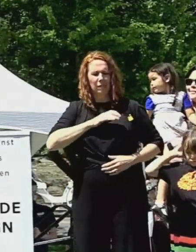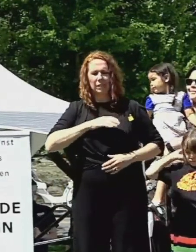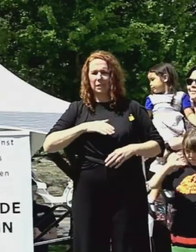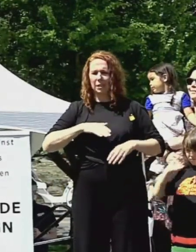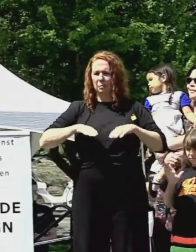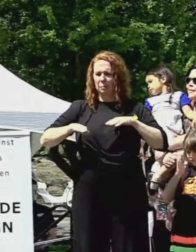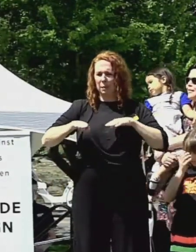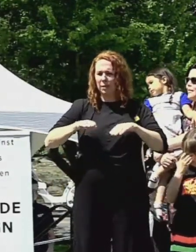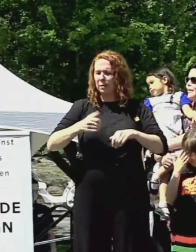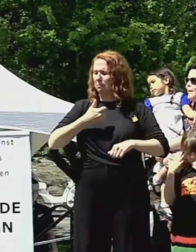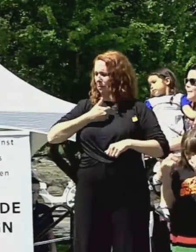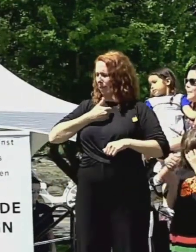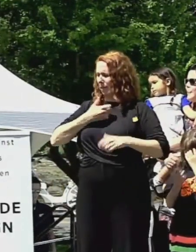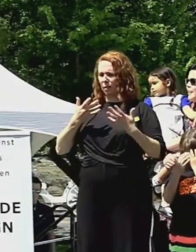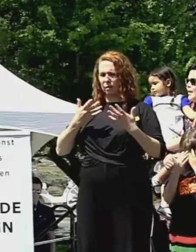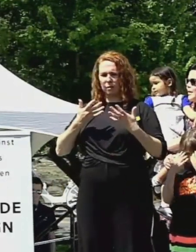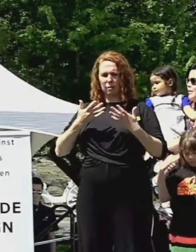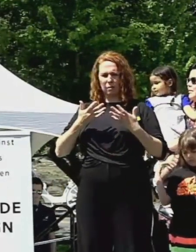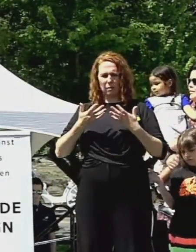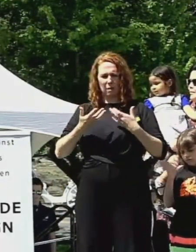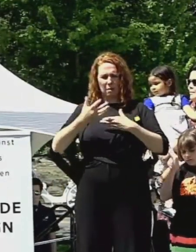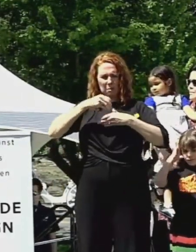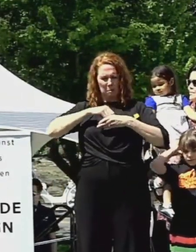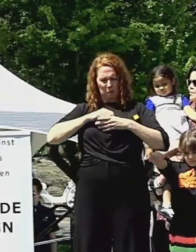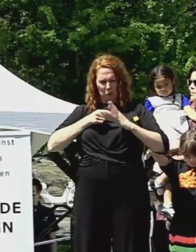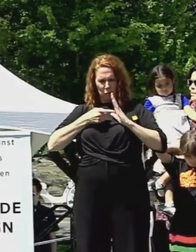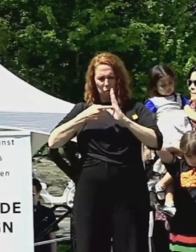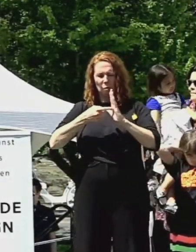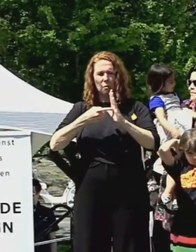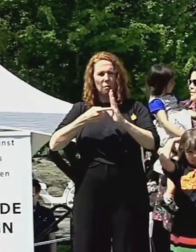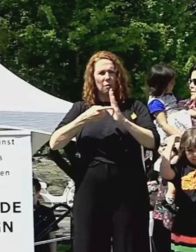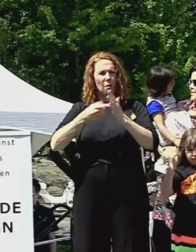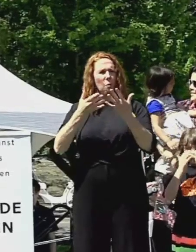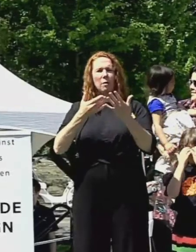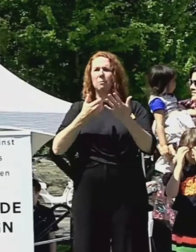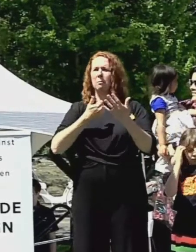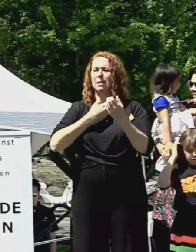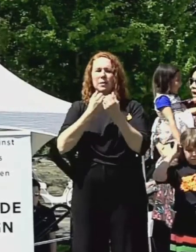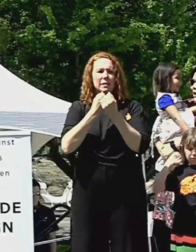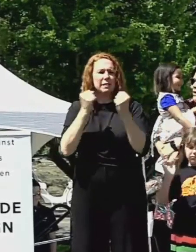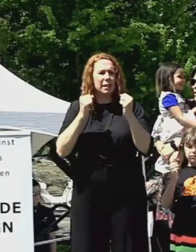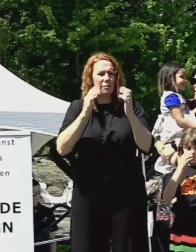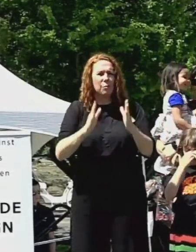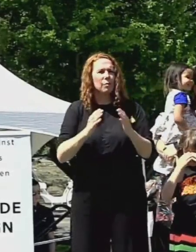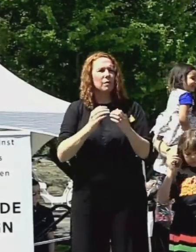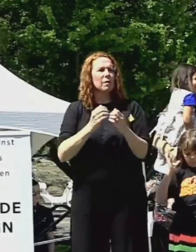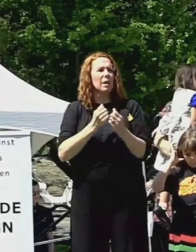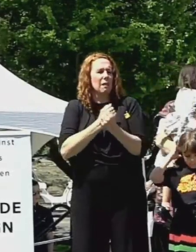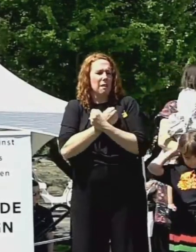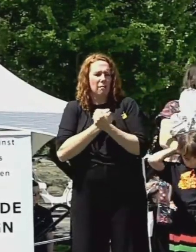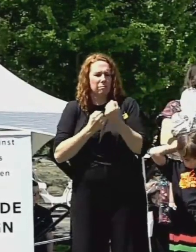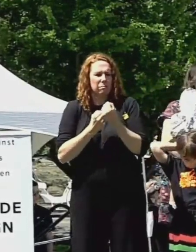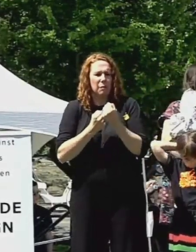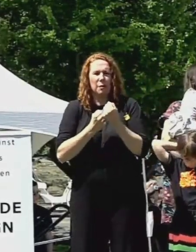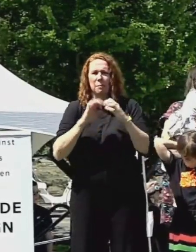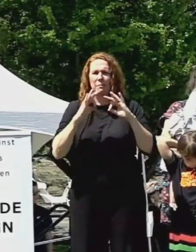behaviors that I want to embody in order to be a safe person and to be a loving person for the people around